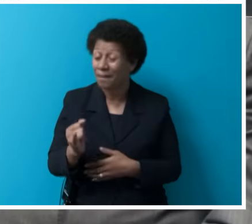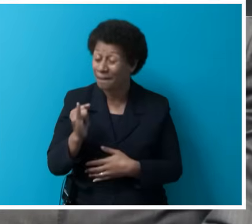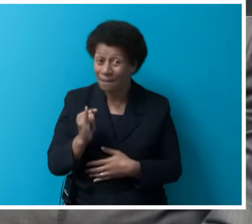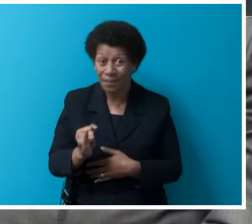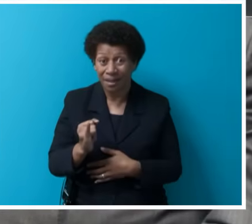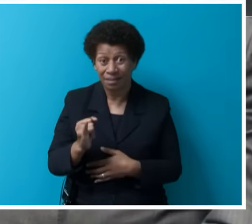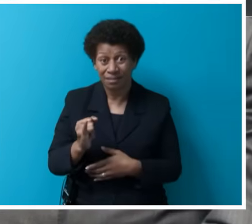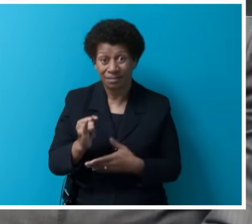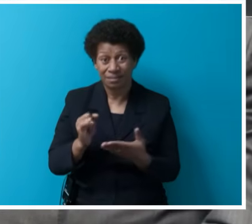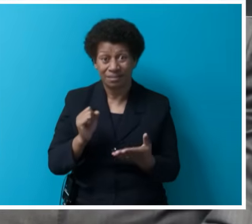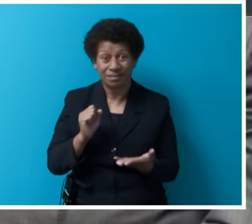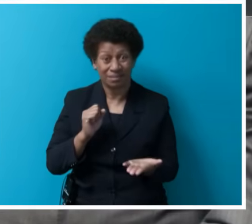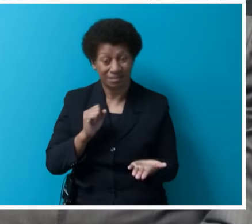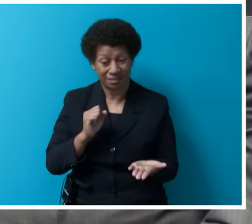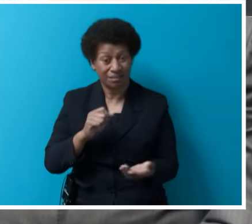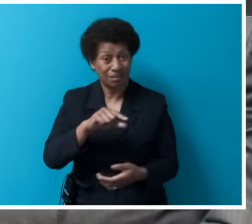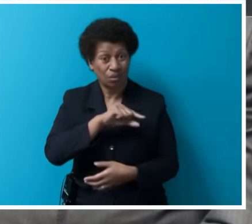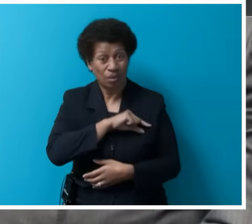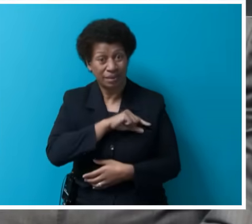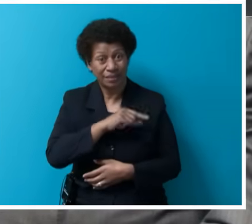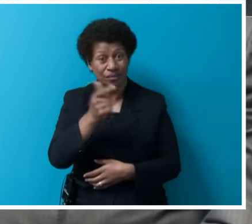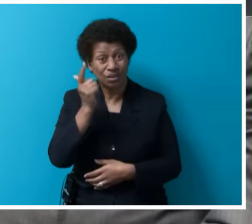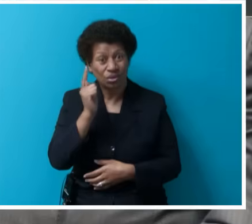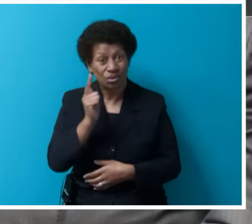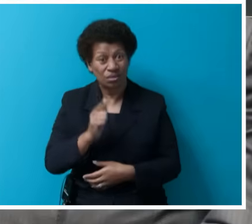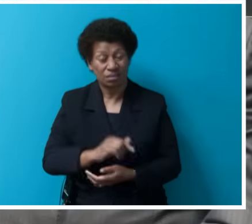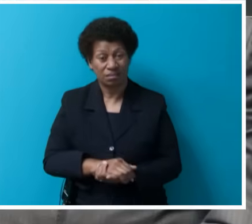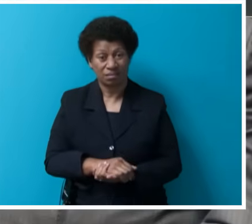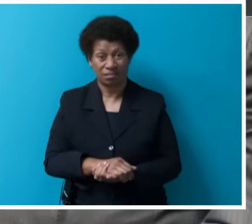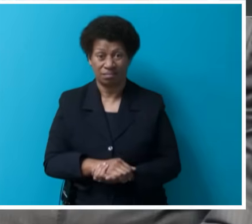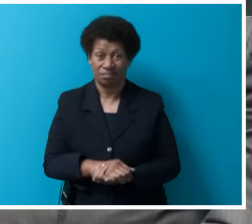Class 7 children in primary schools,